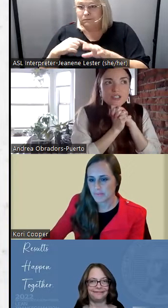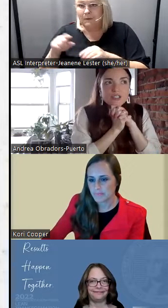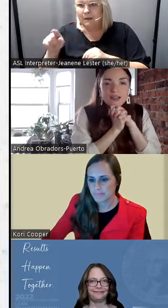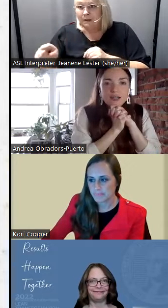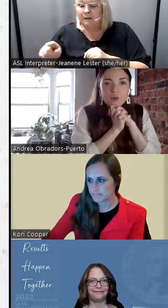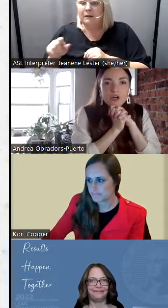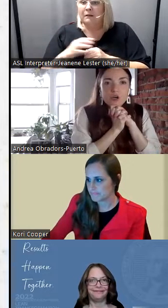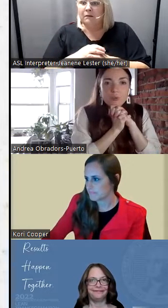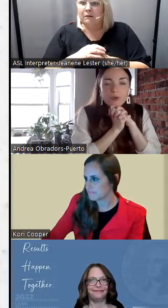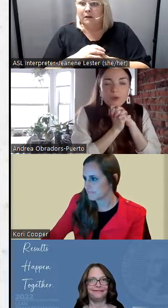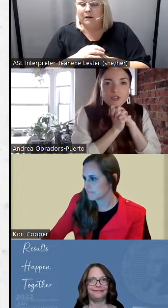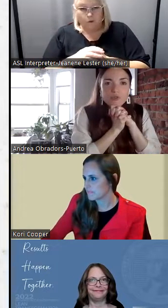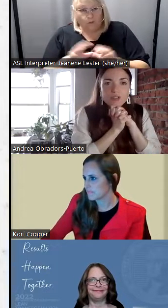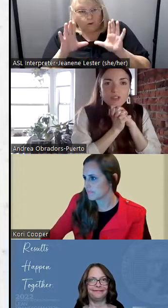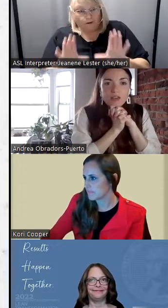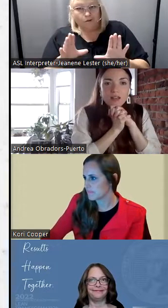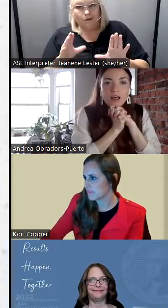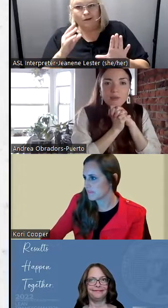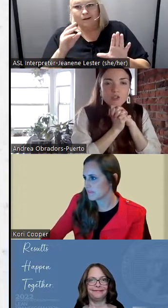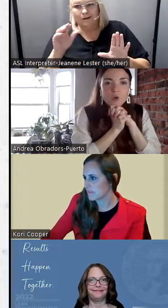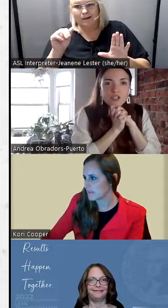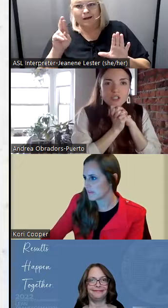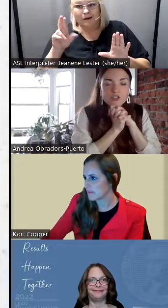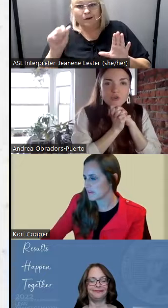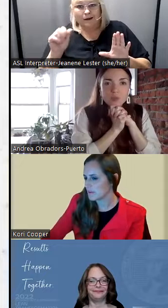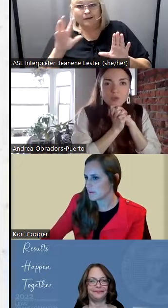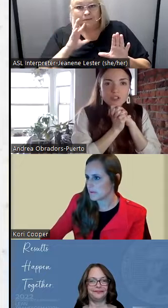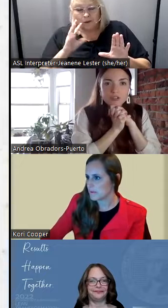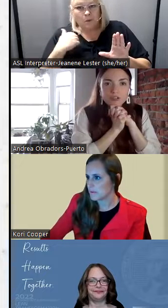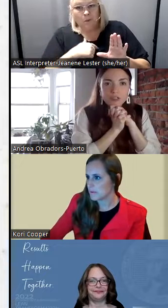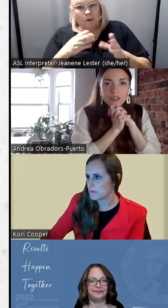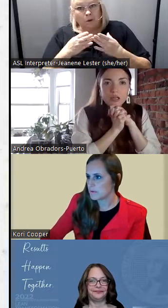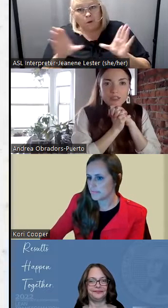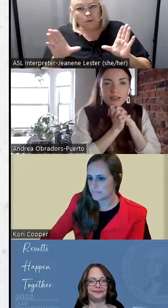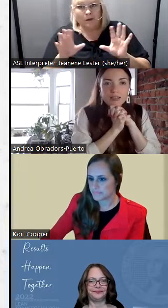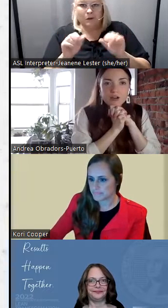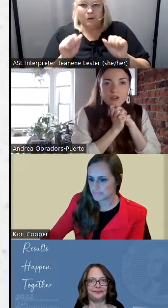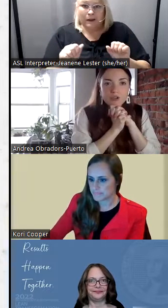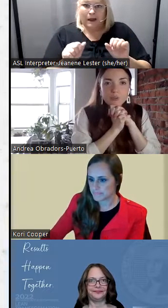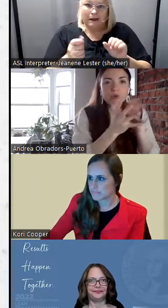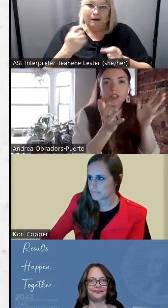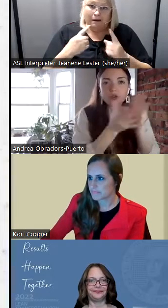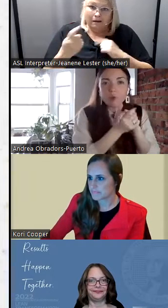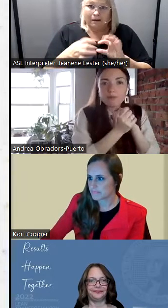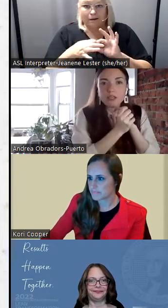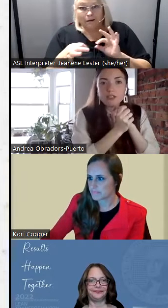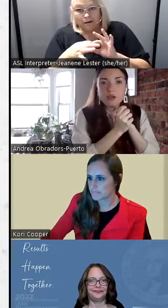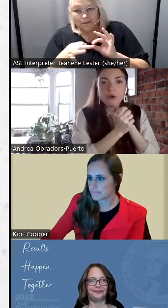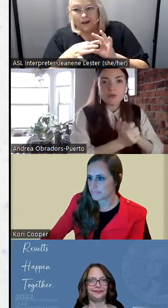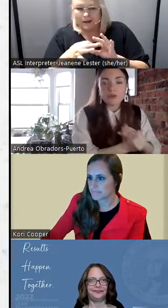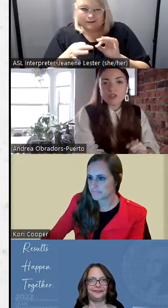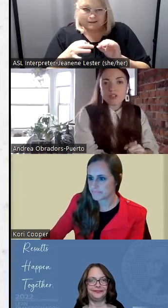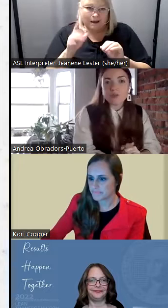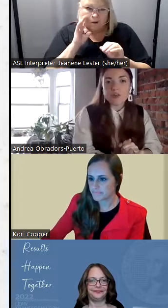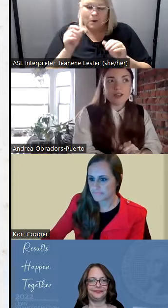to say that we are open to receive any comments, questions through our personal contacts that are also posted in your website.